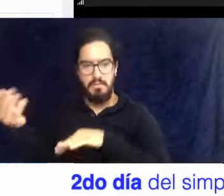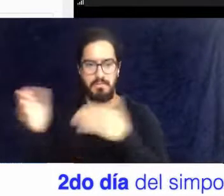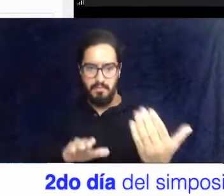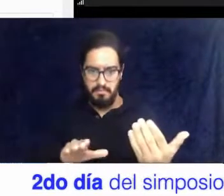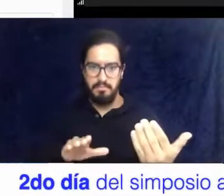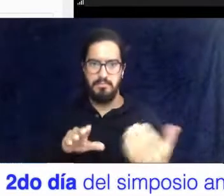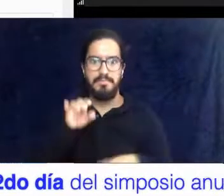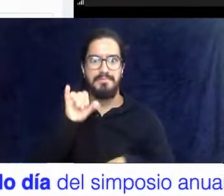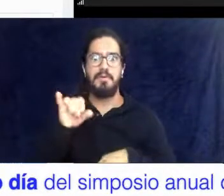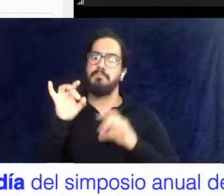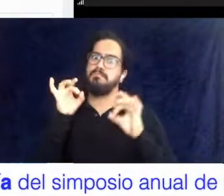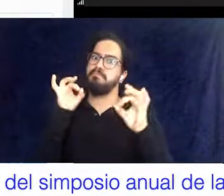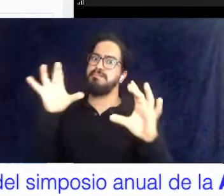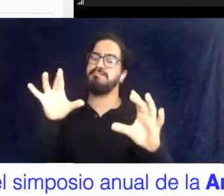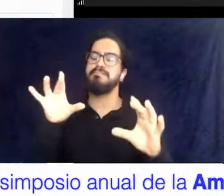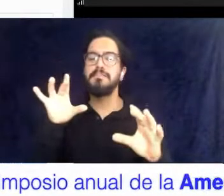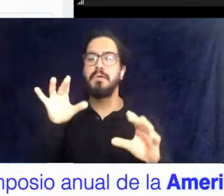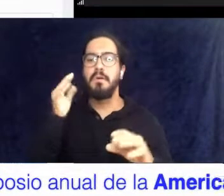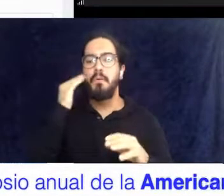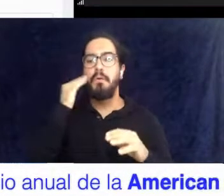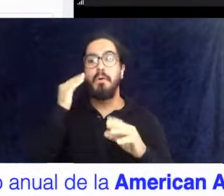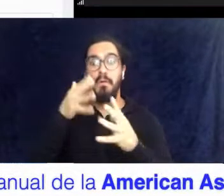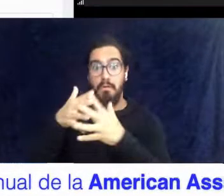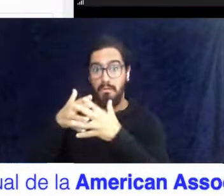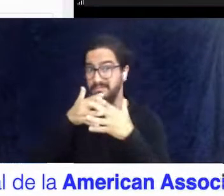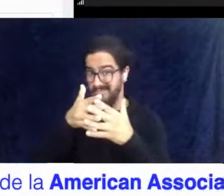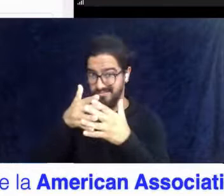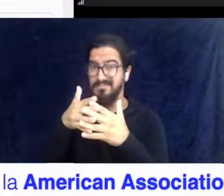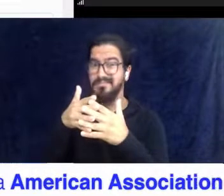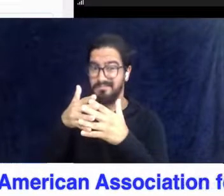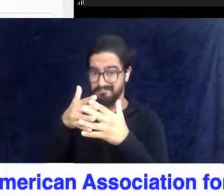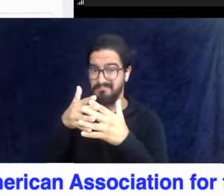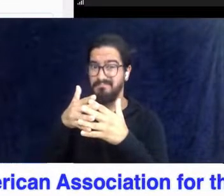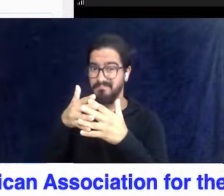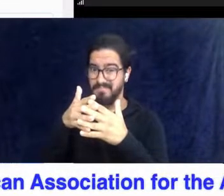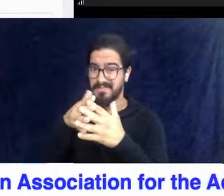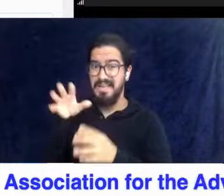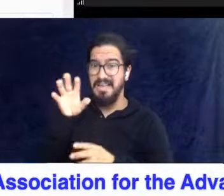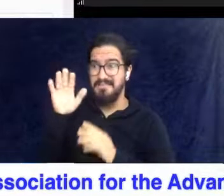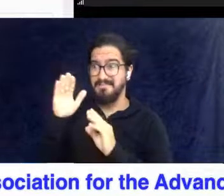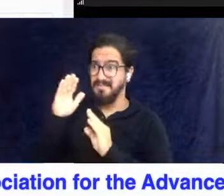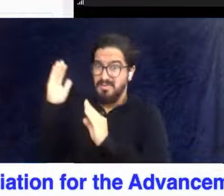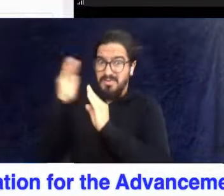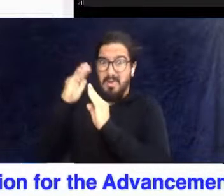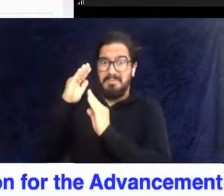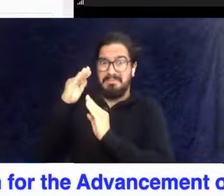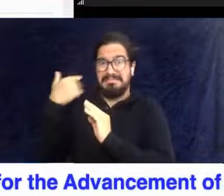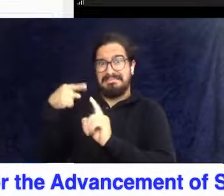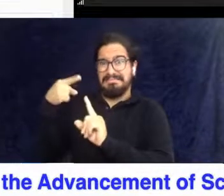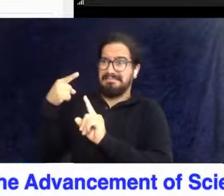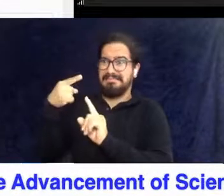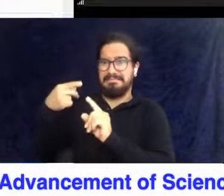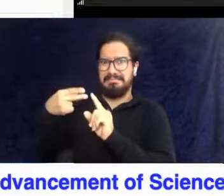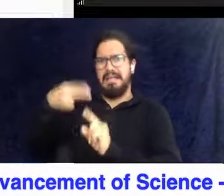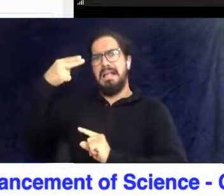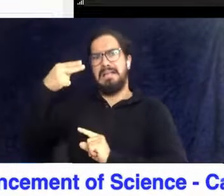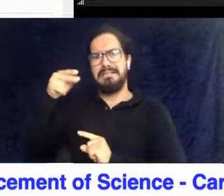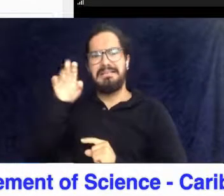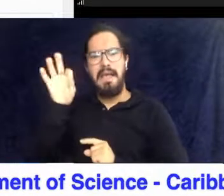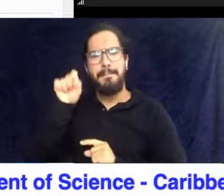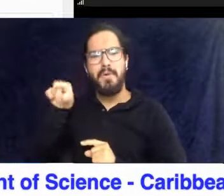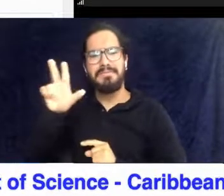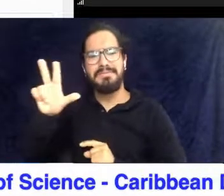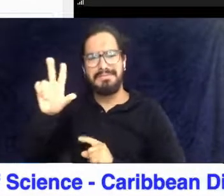of the Americas continues to lead with 19.3 million cases, that's up to today, followed by